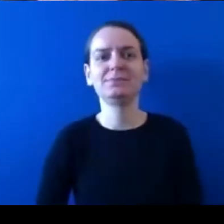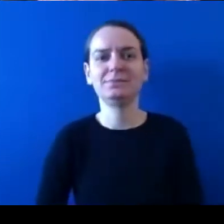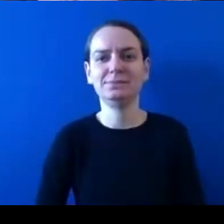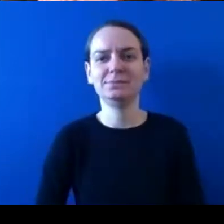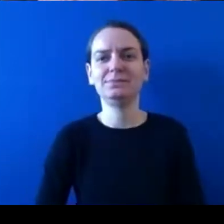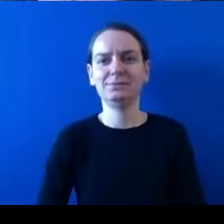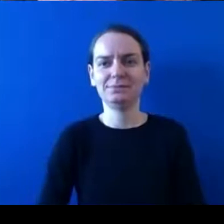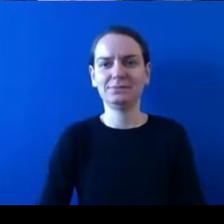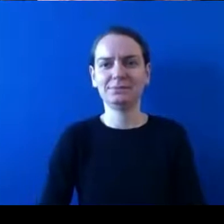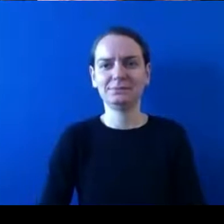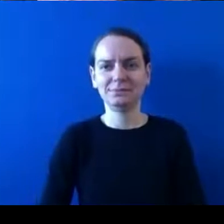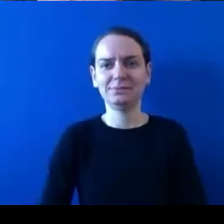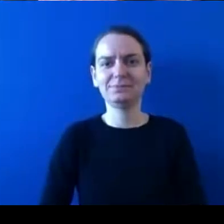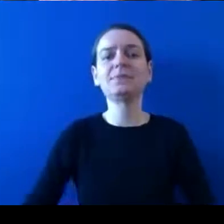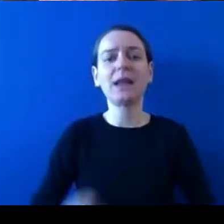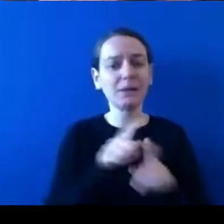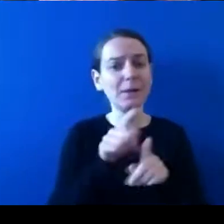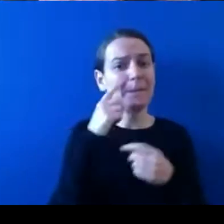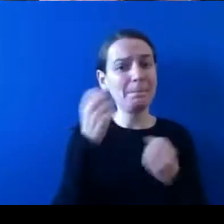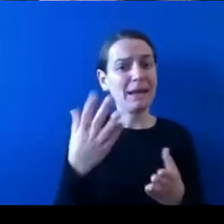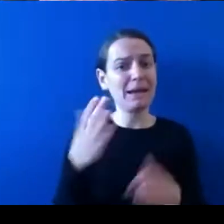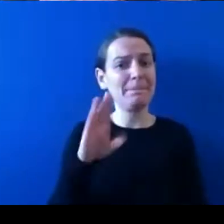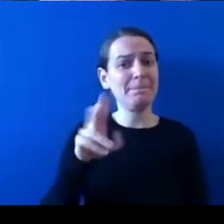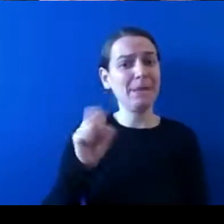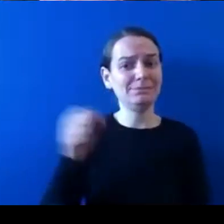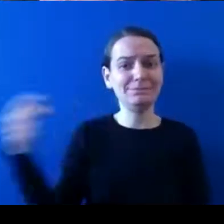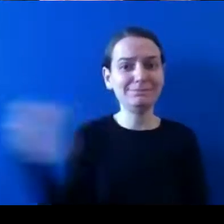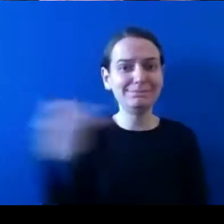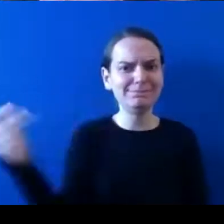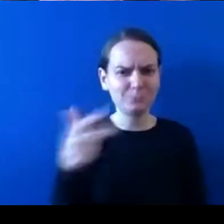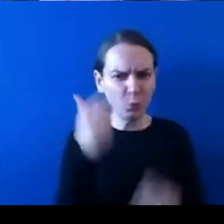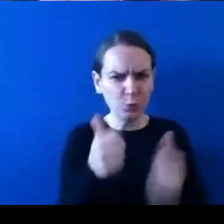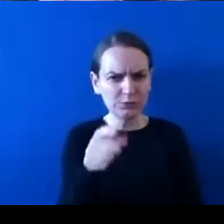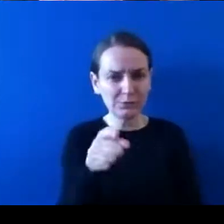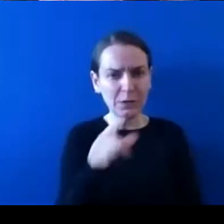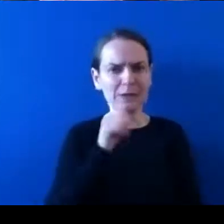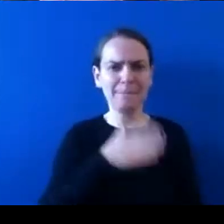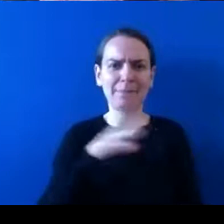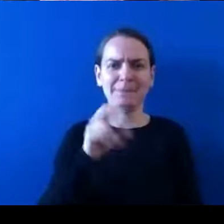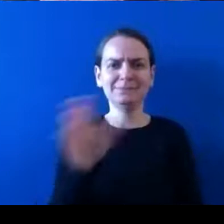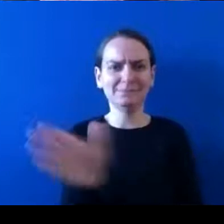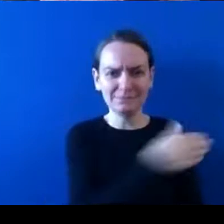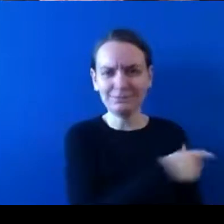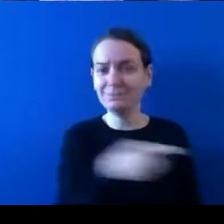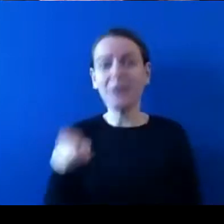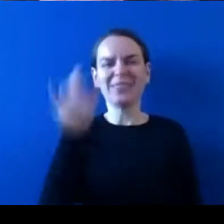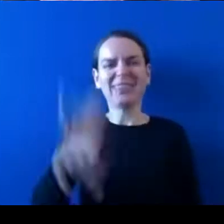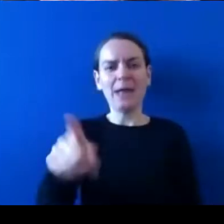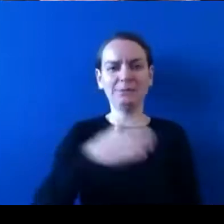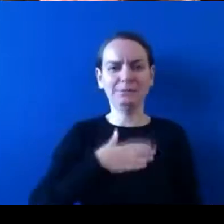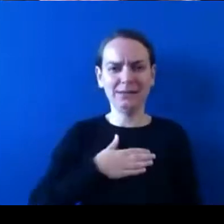picture of a high school student in graduation with her thumbs up. She's very excited about leaving high